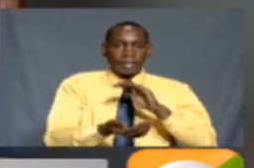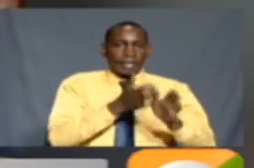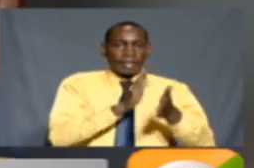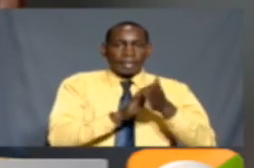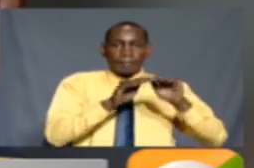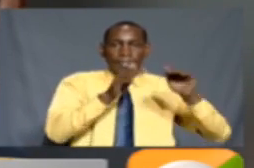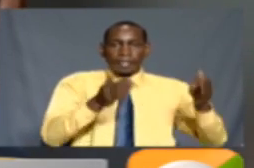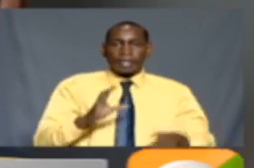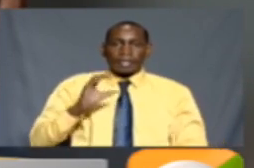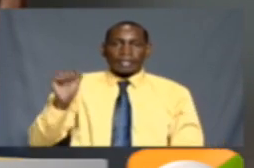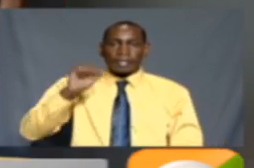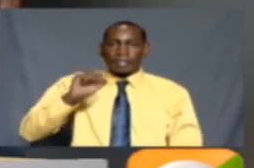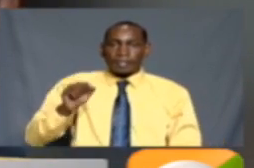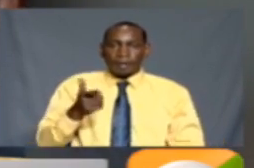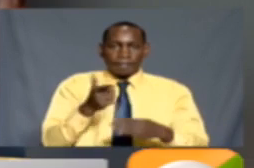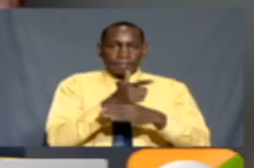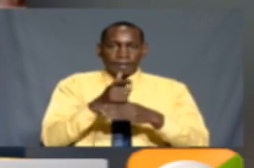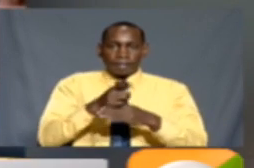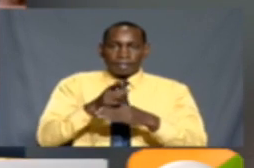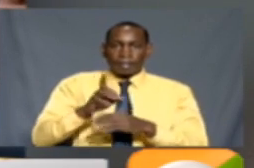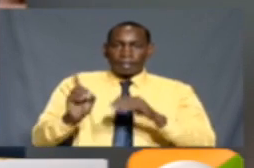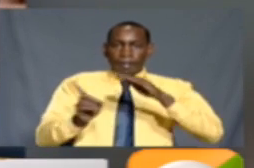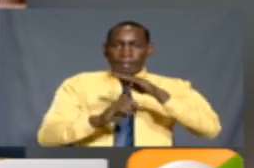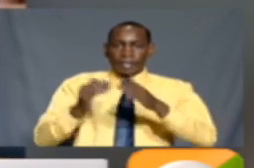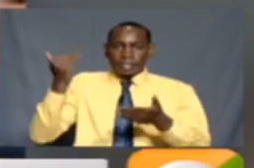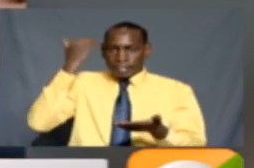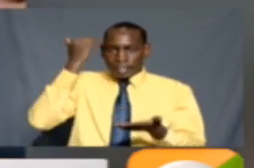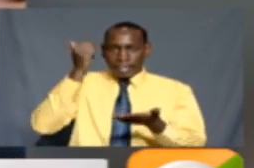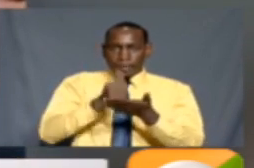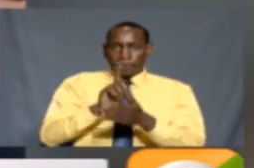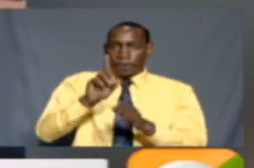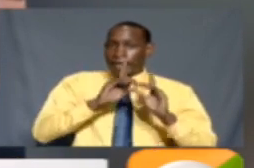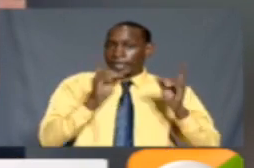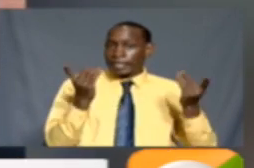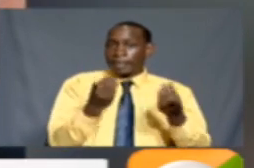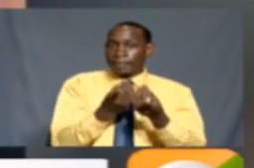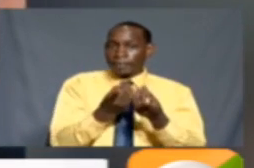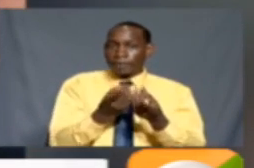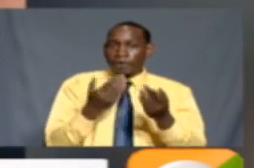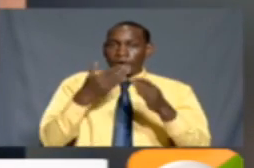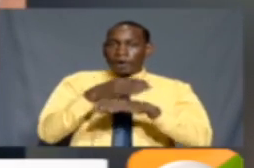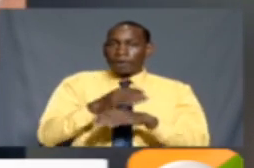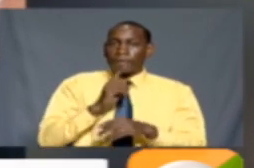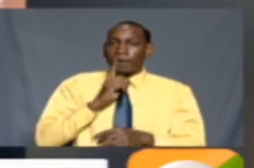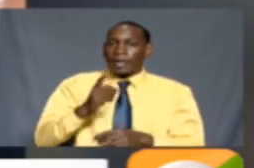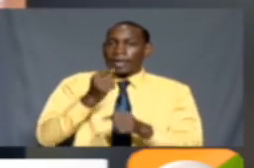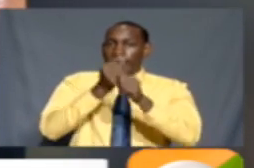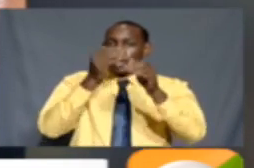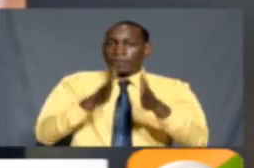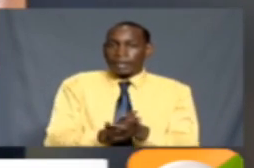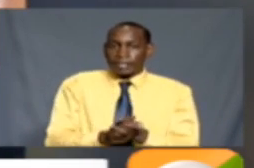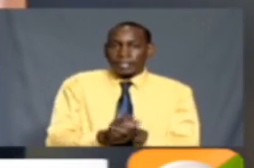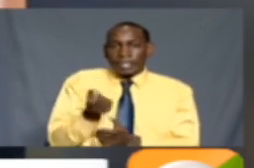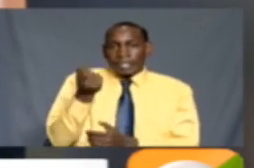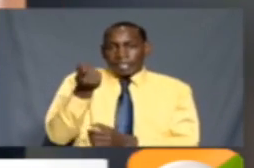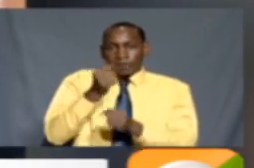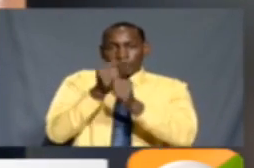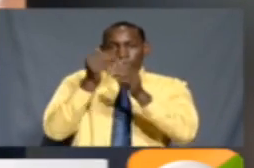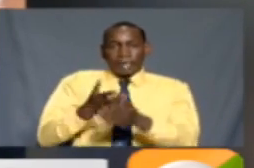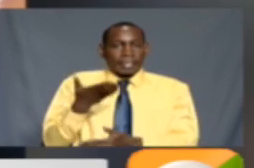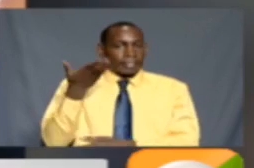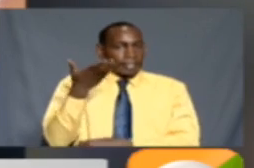CS was filmed in the ministry's head office, where in one department of 100 employees, only a handful was